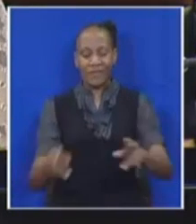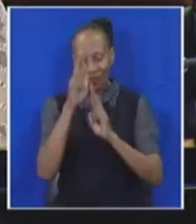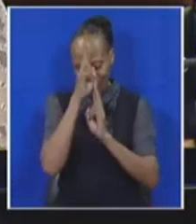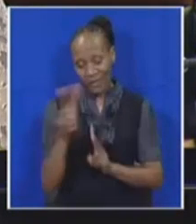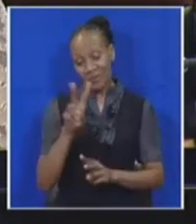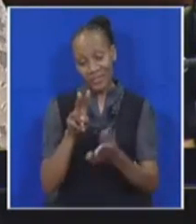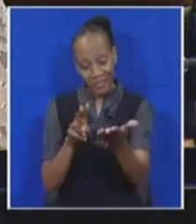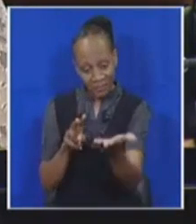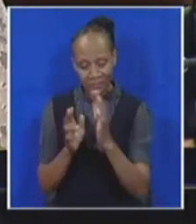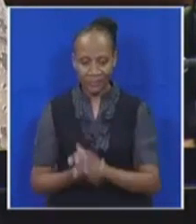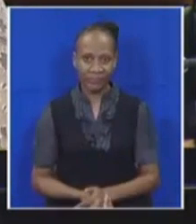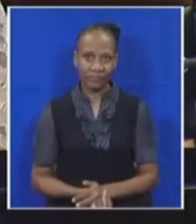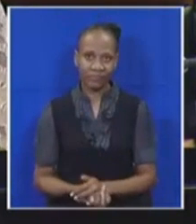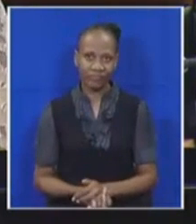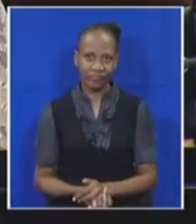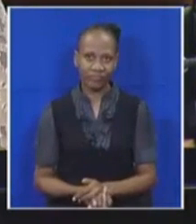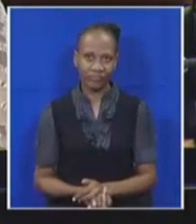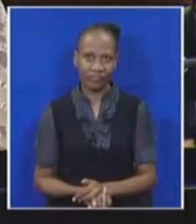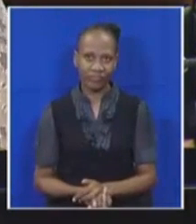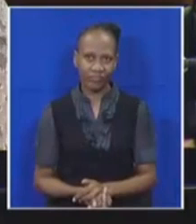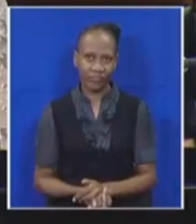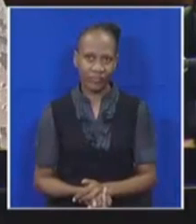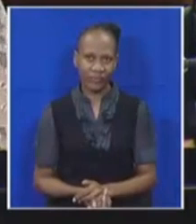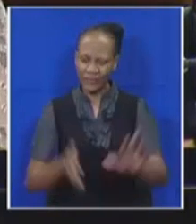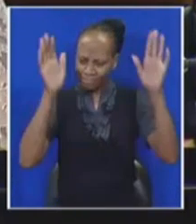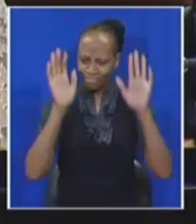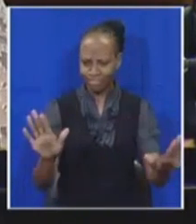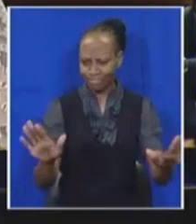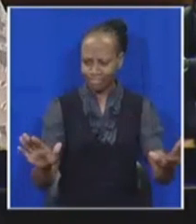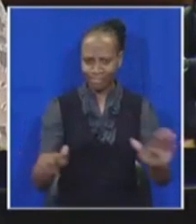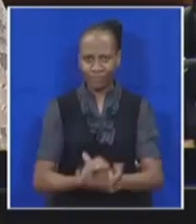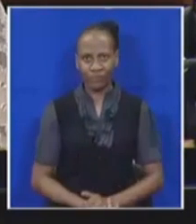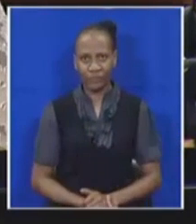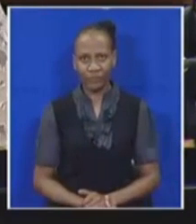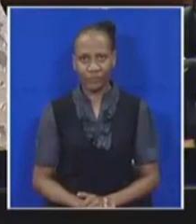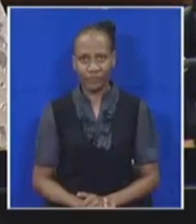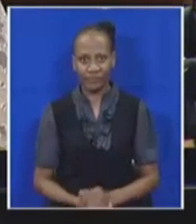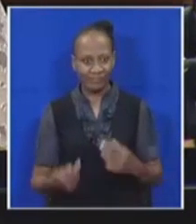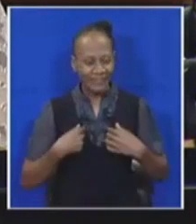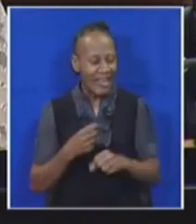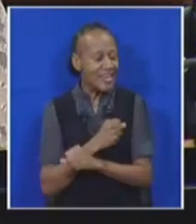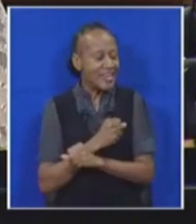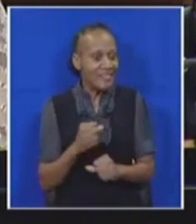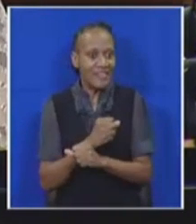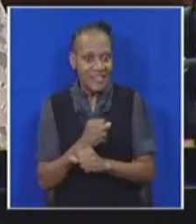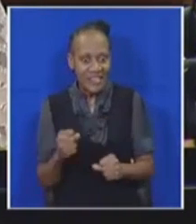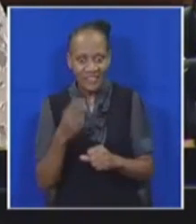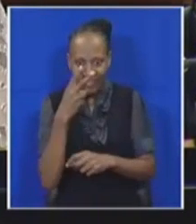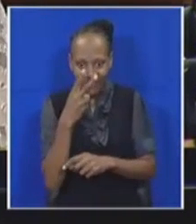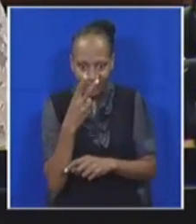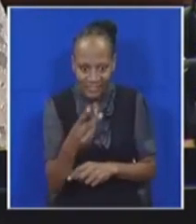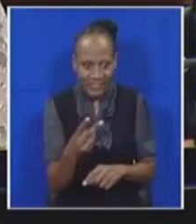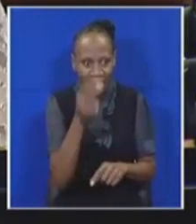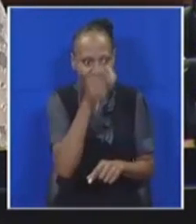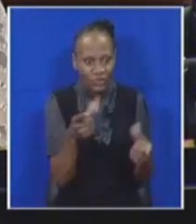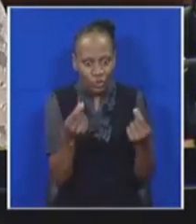Damme, I am not order. I have never seen anybody behaving the way you do on